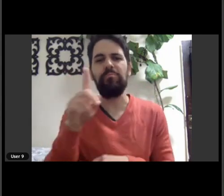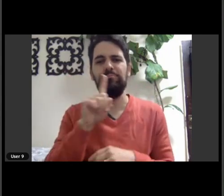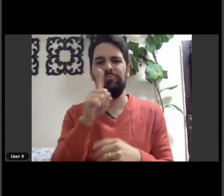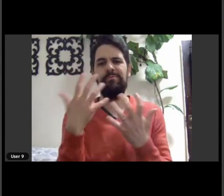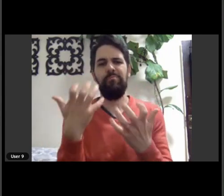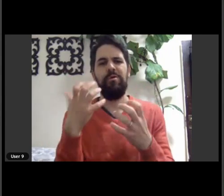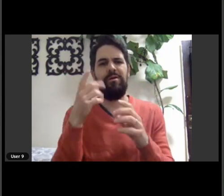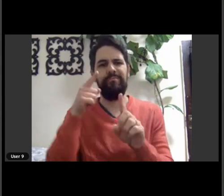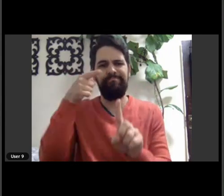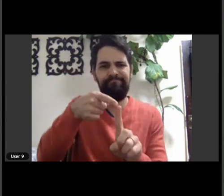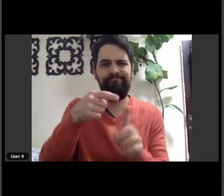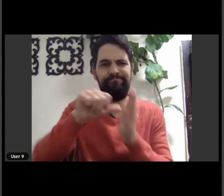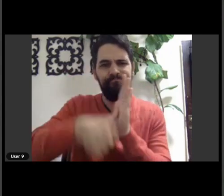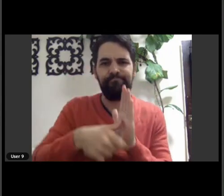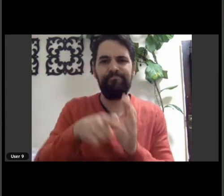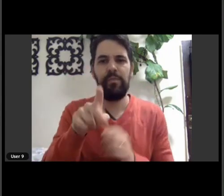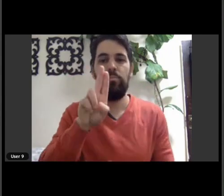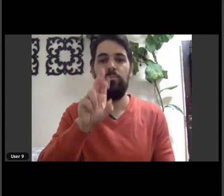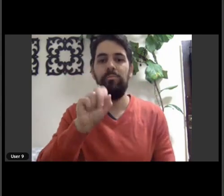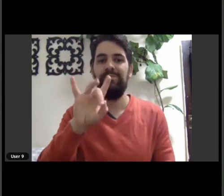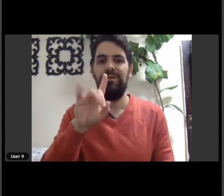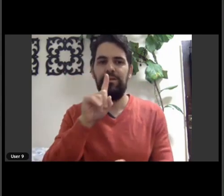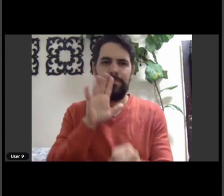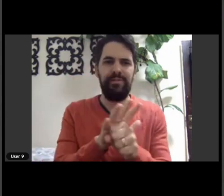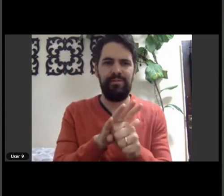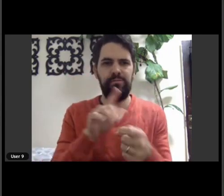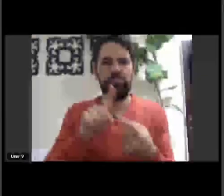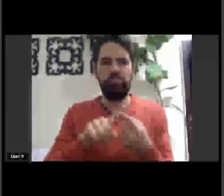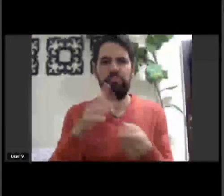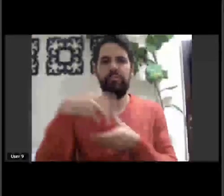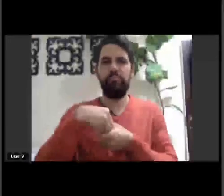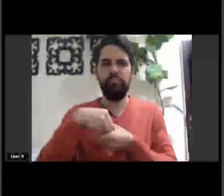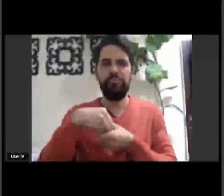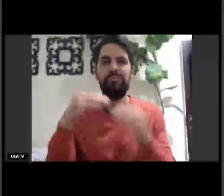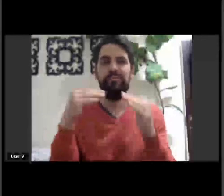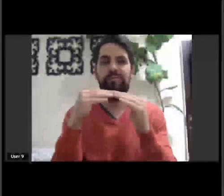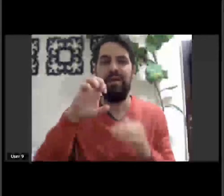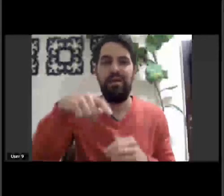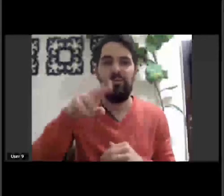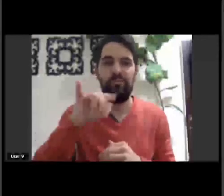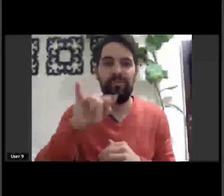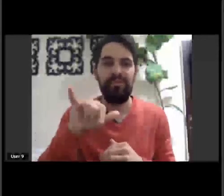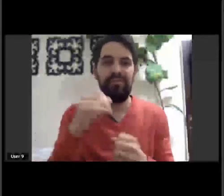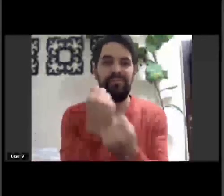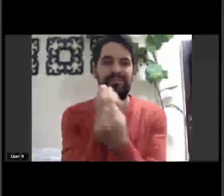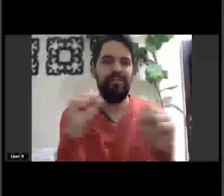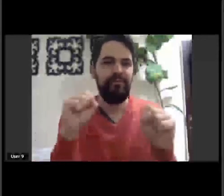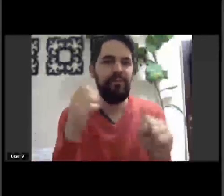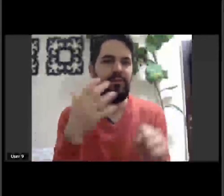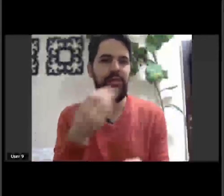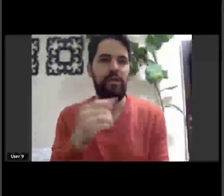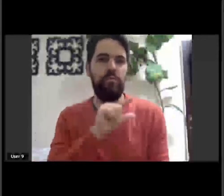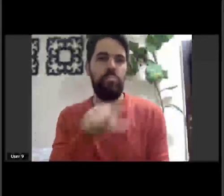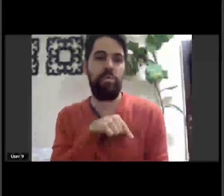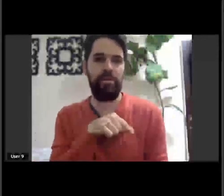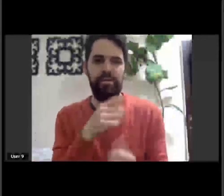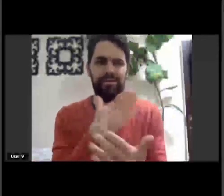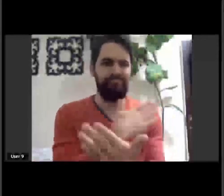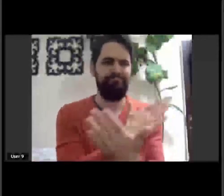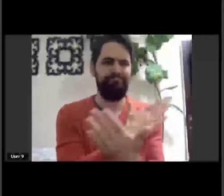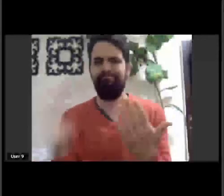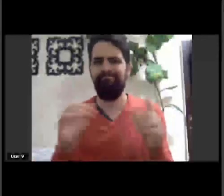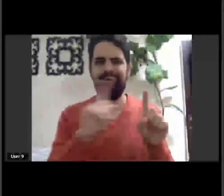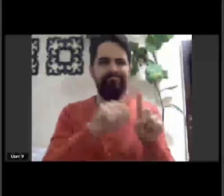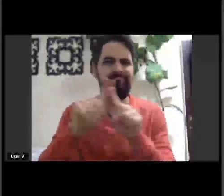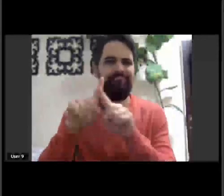so I'll just say thank you to everyone. And I really want to emphasize USAID's